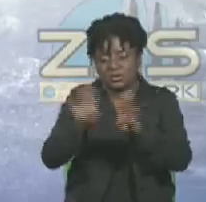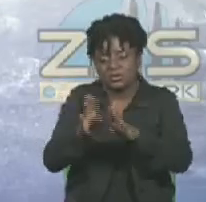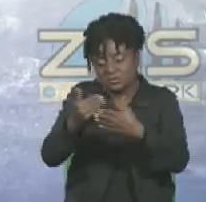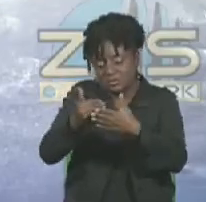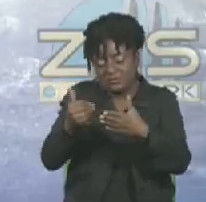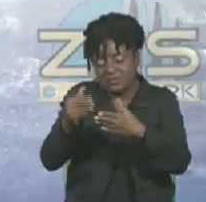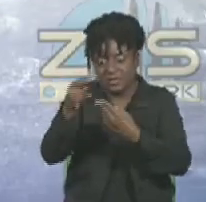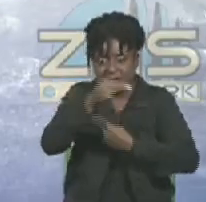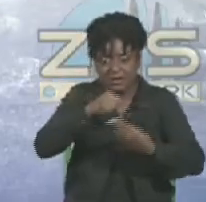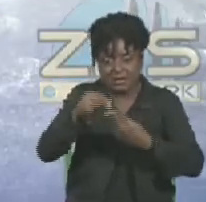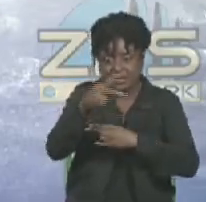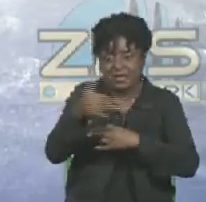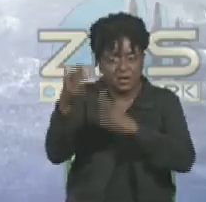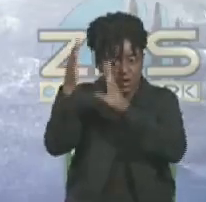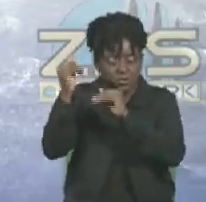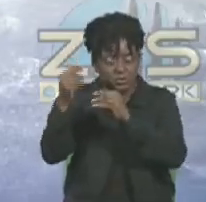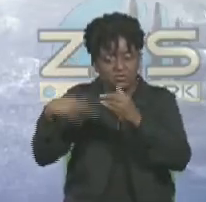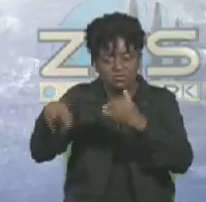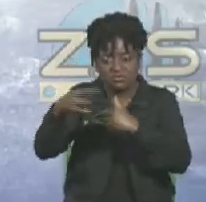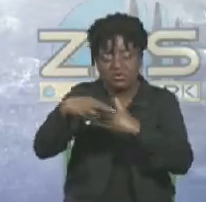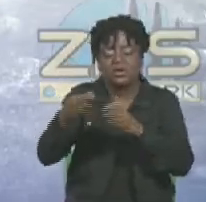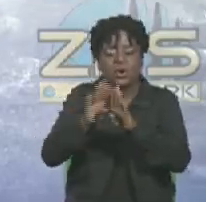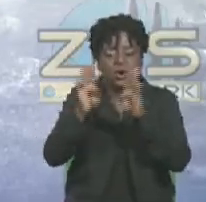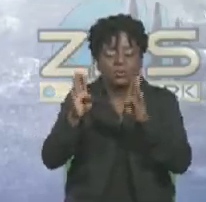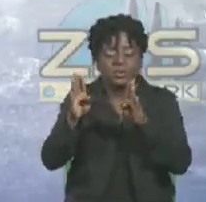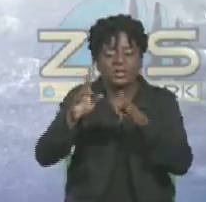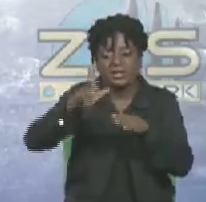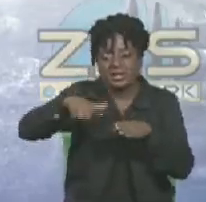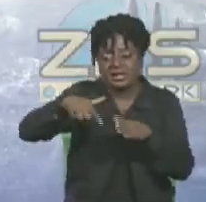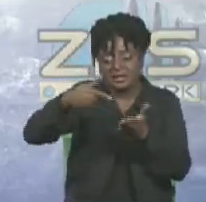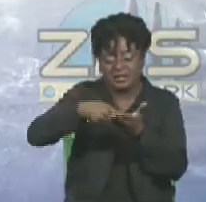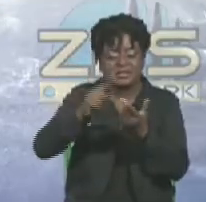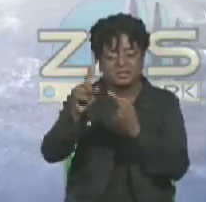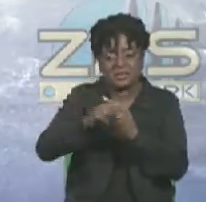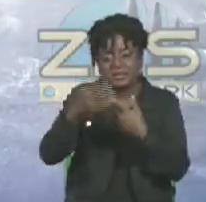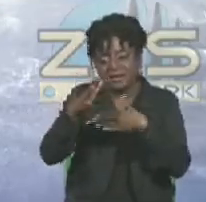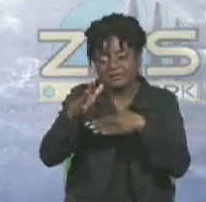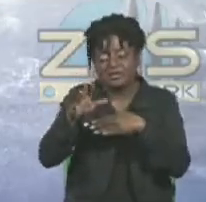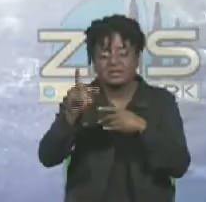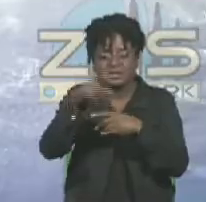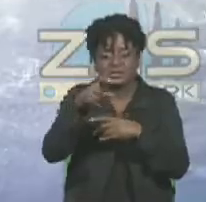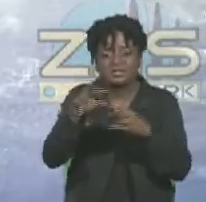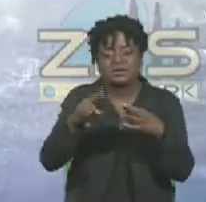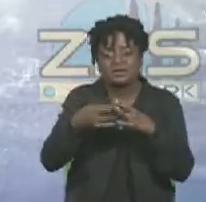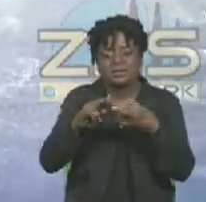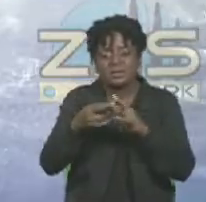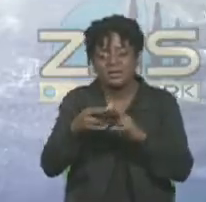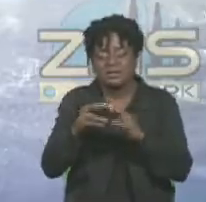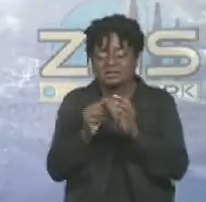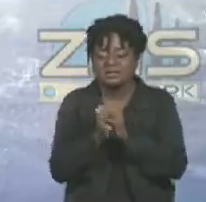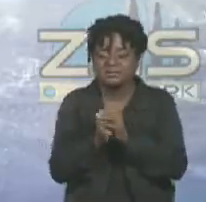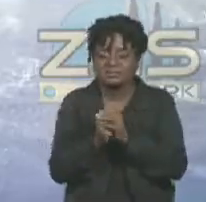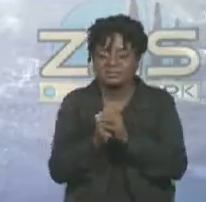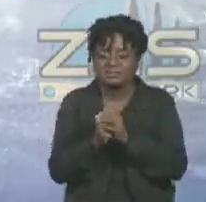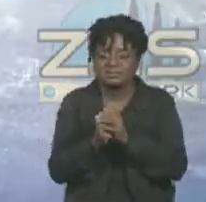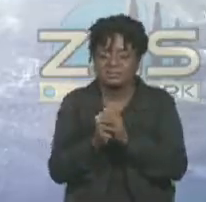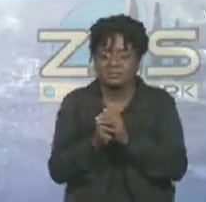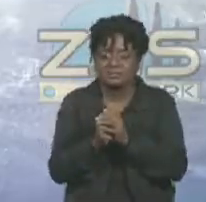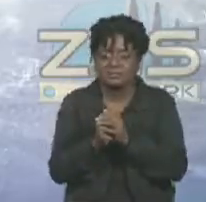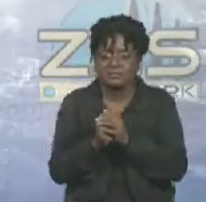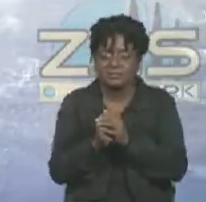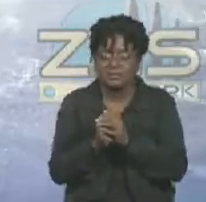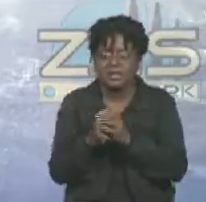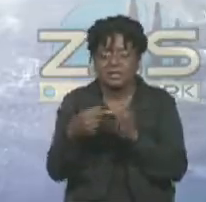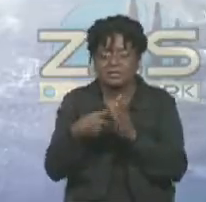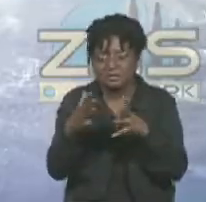can reopen later this month once the necessary repairs are completed. The marinas is basically an integral part of our economy